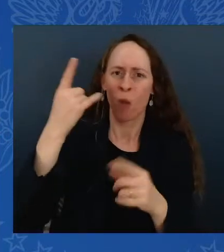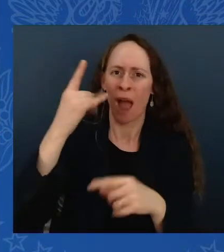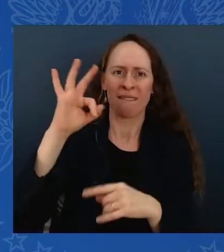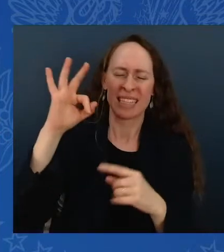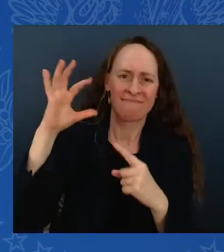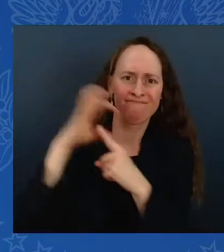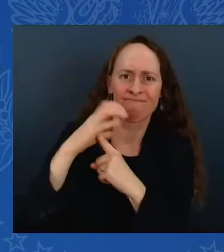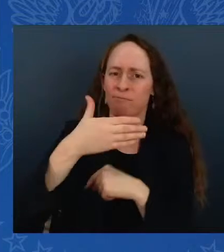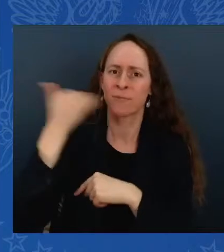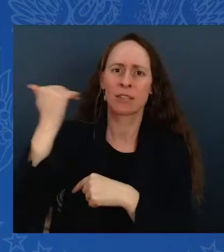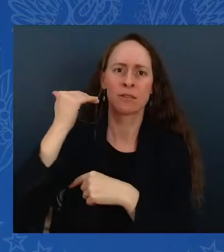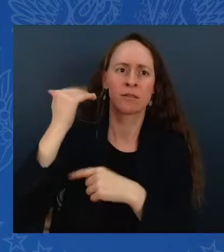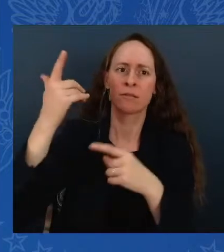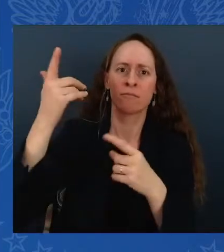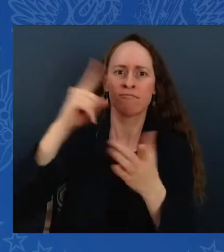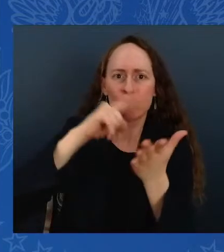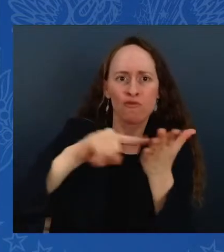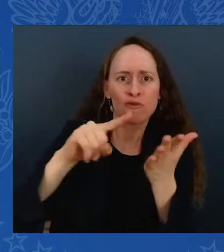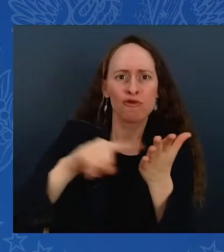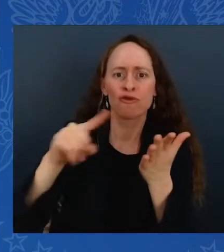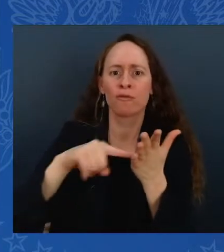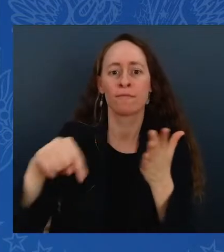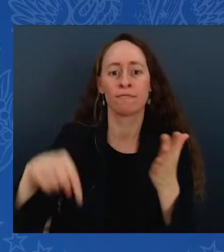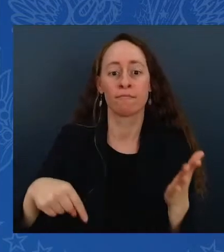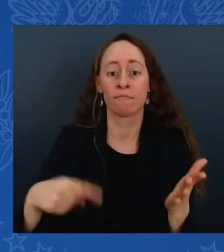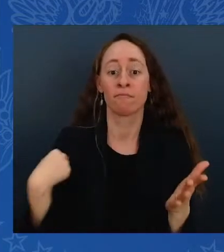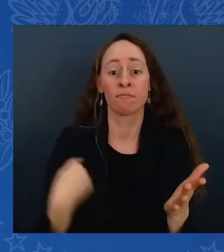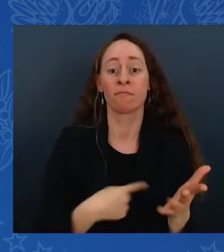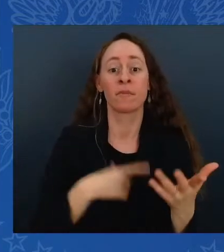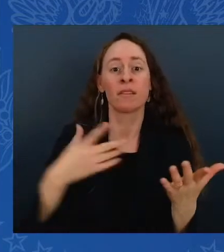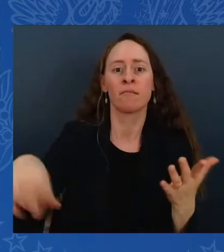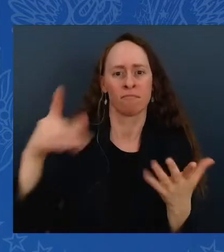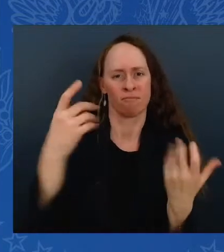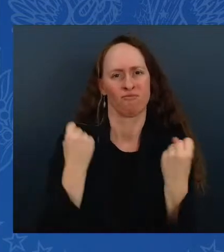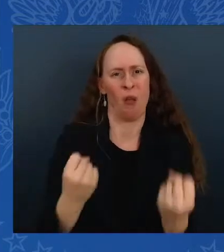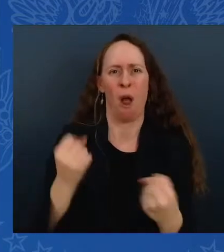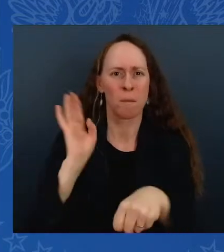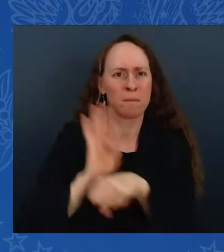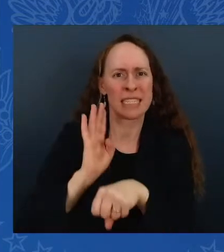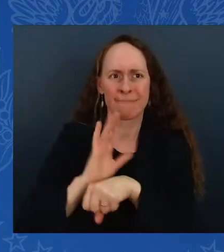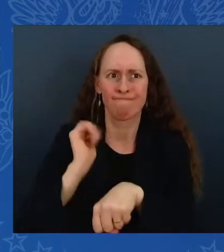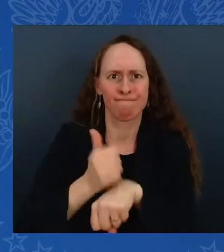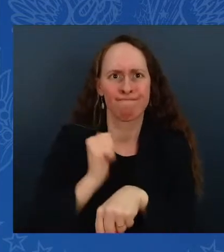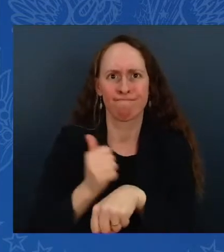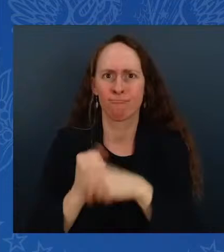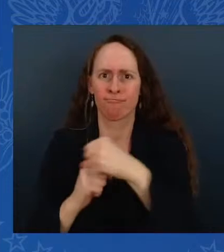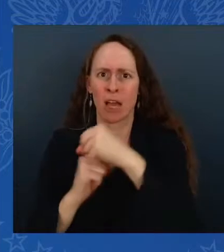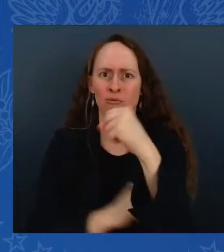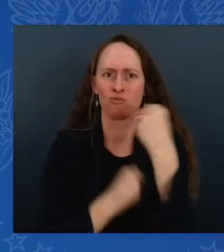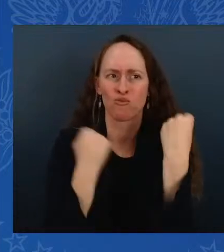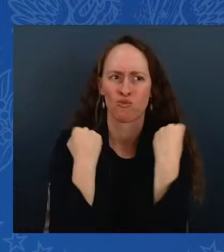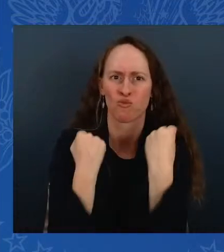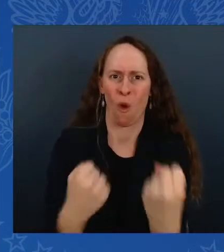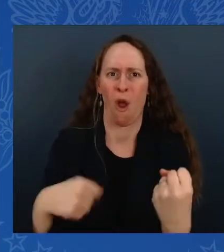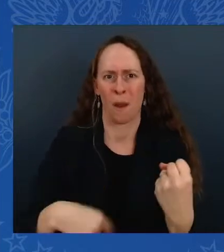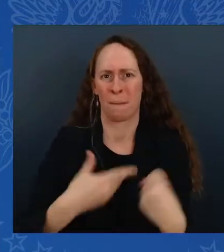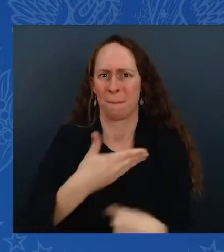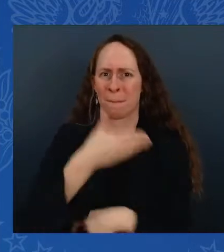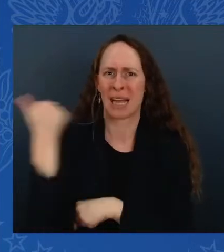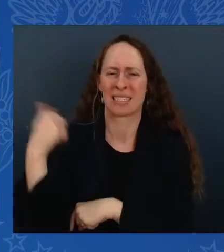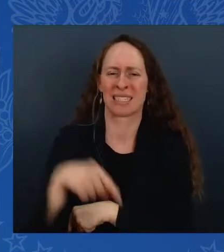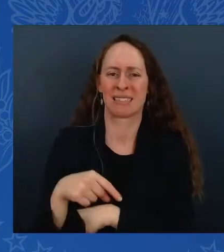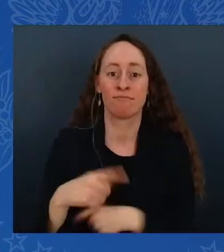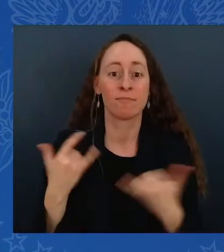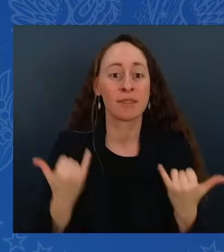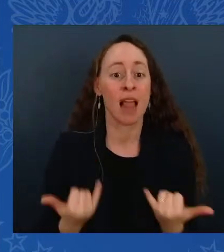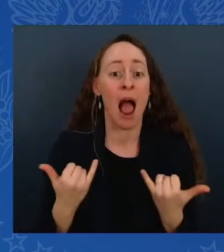world. And here's what we can't take for granted. We have stability because we have a rule